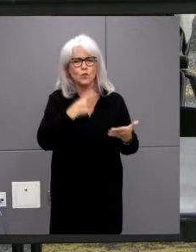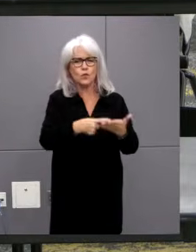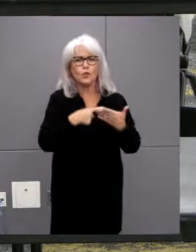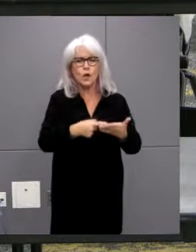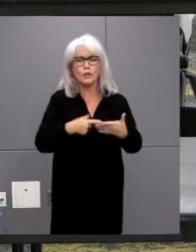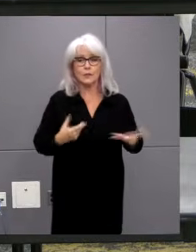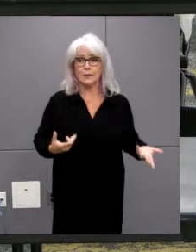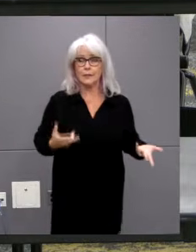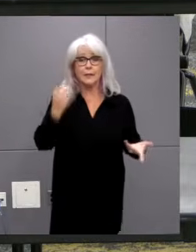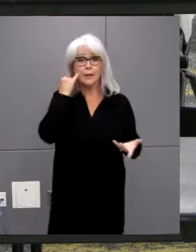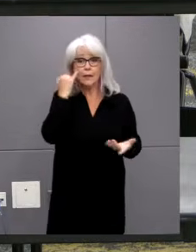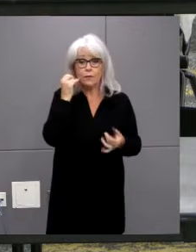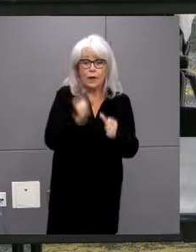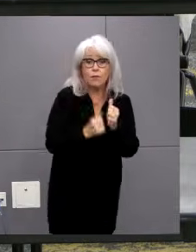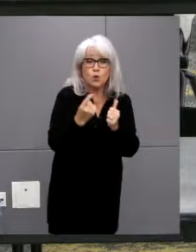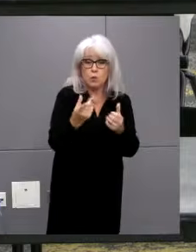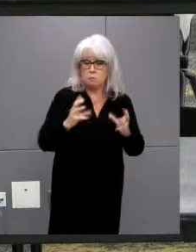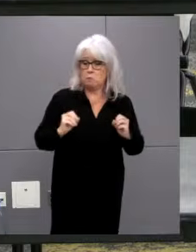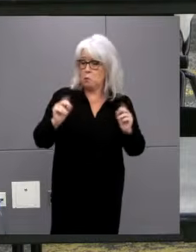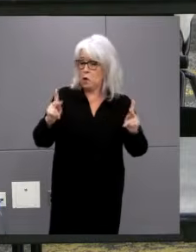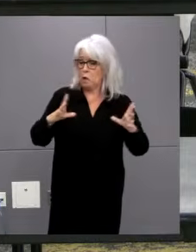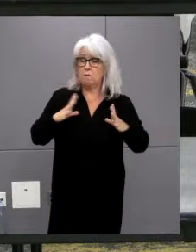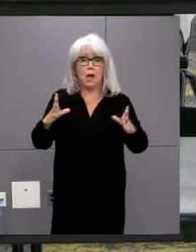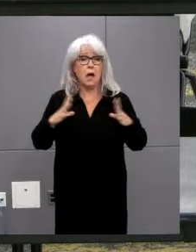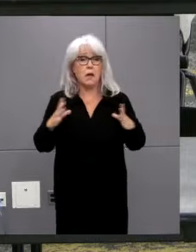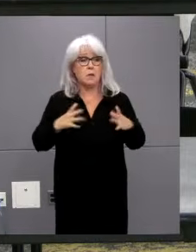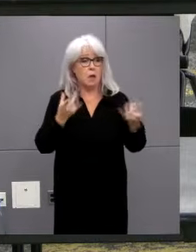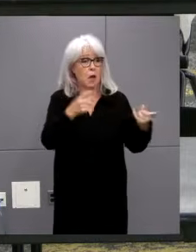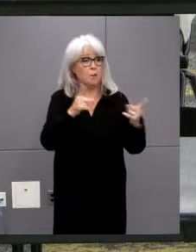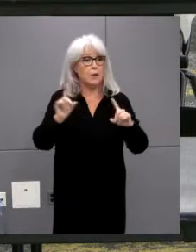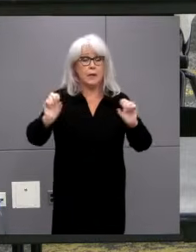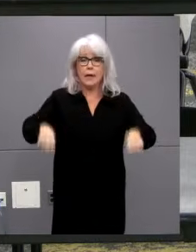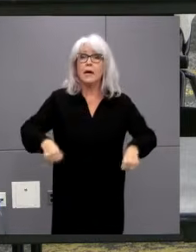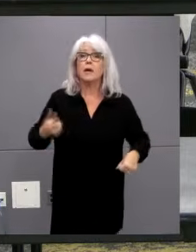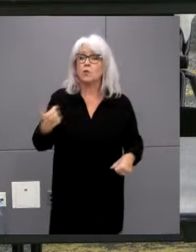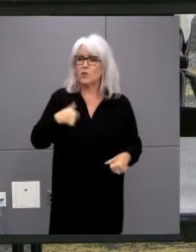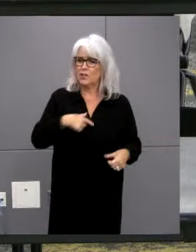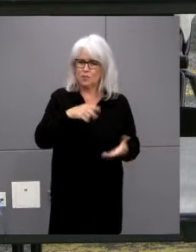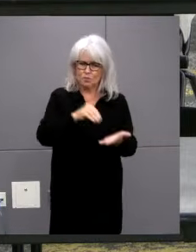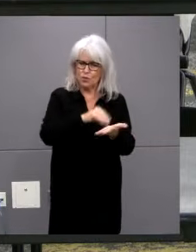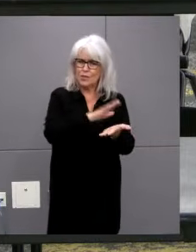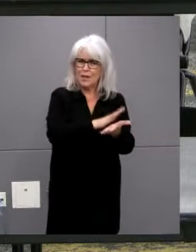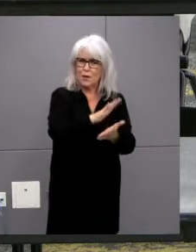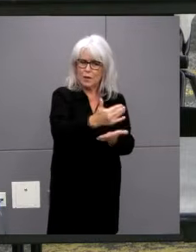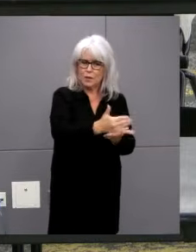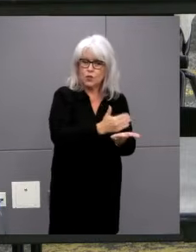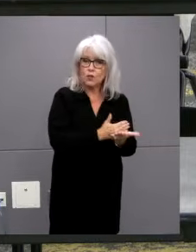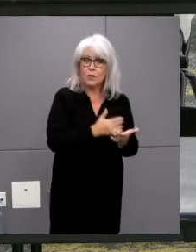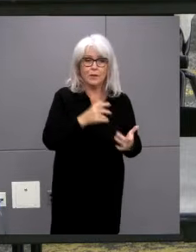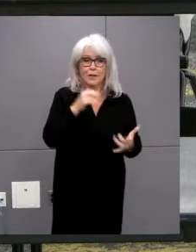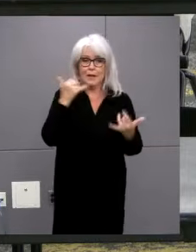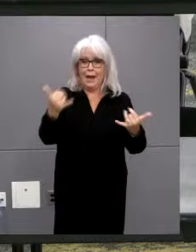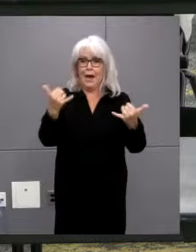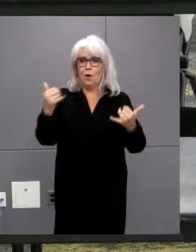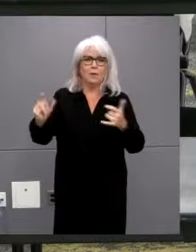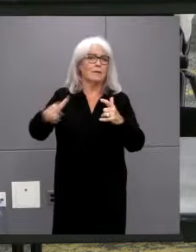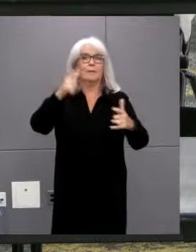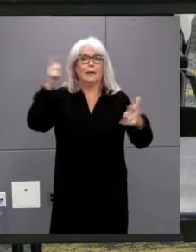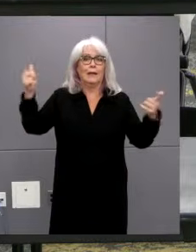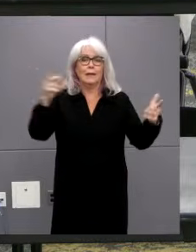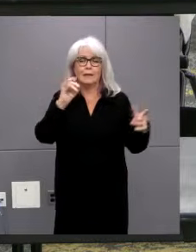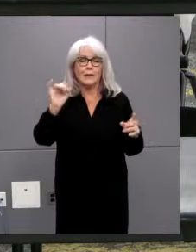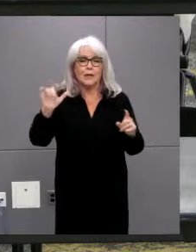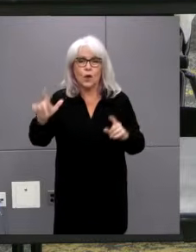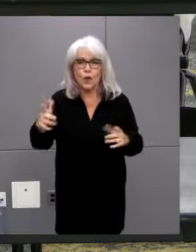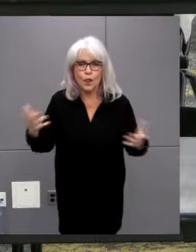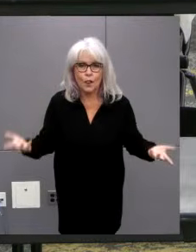Because if everybody wants it to happen, then you just put it on there and we talk about it as part of the agenda. Now it's become a bigger deal,